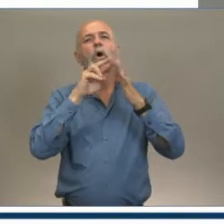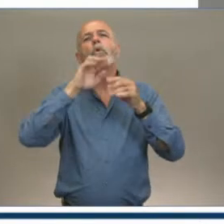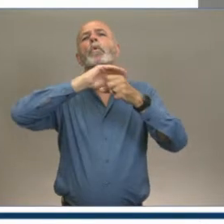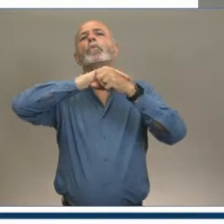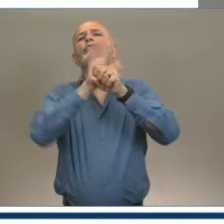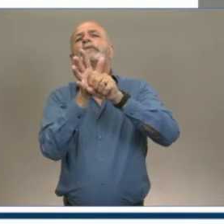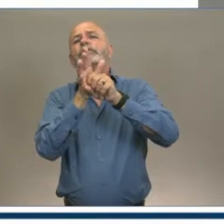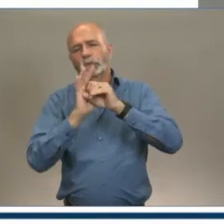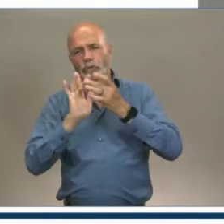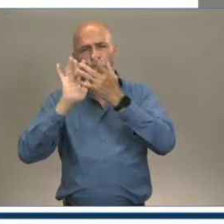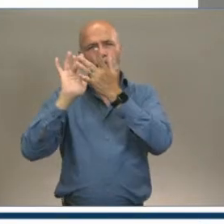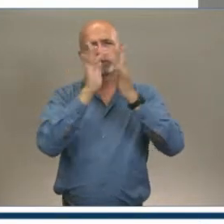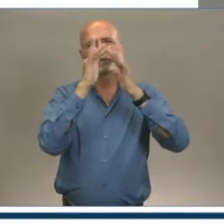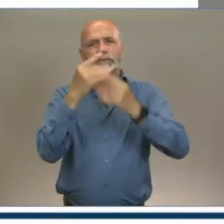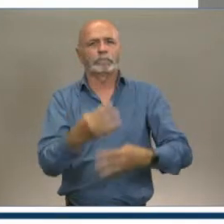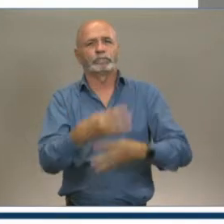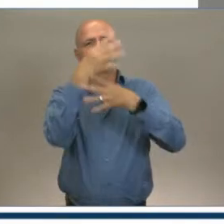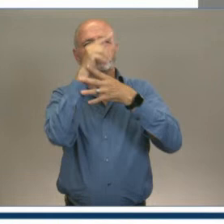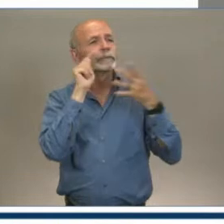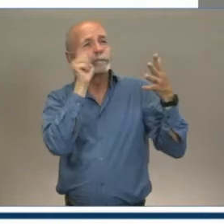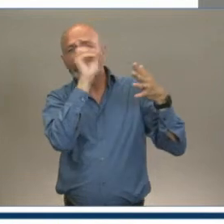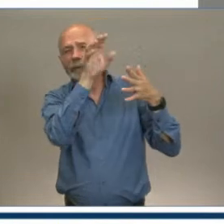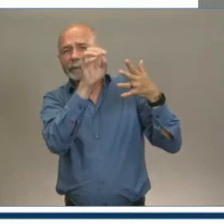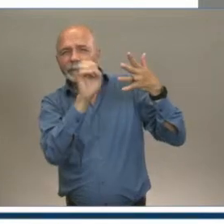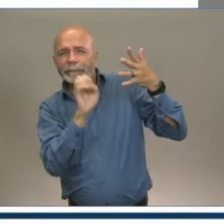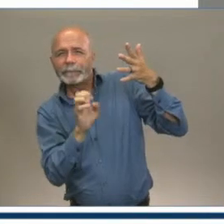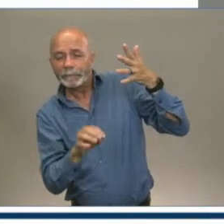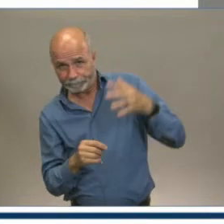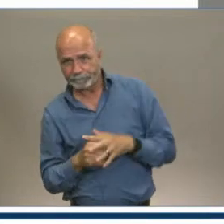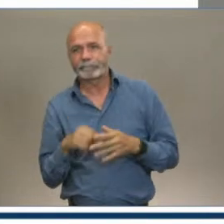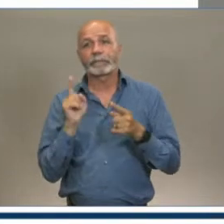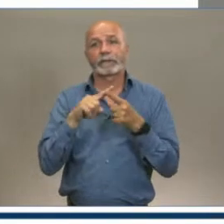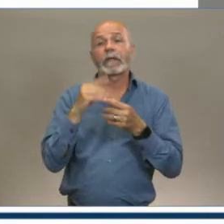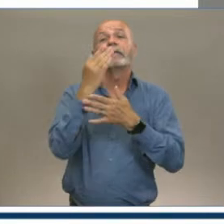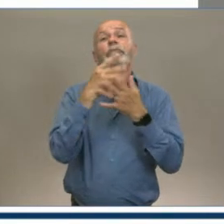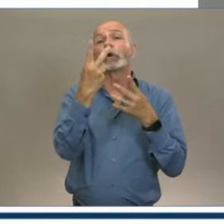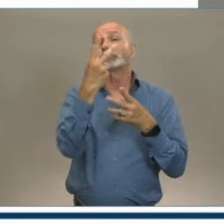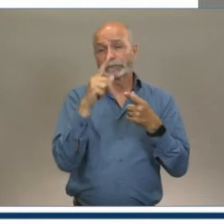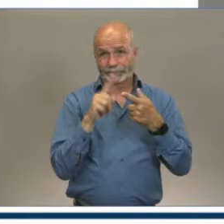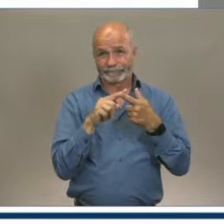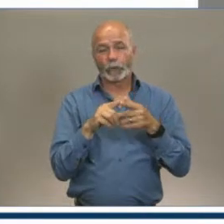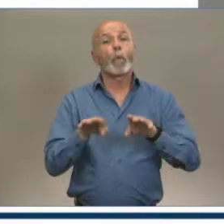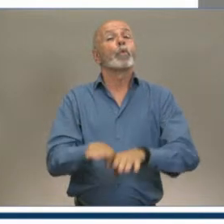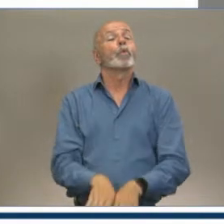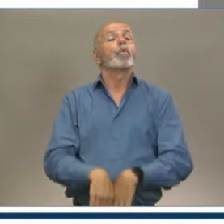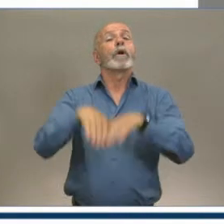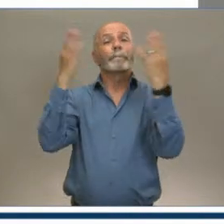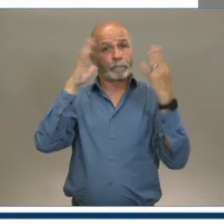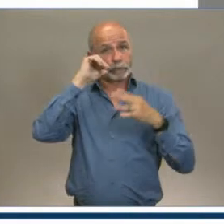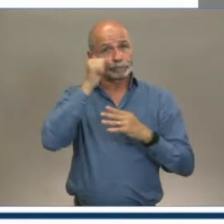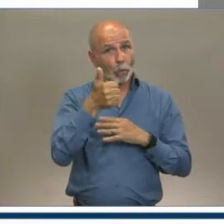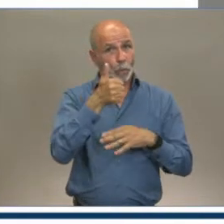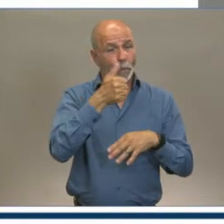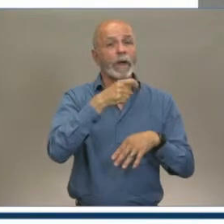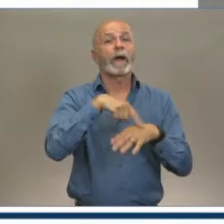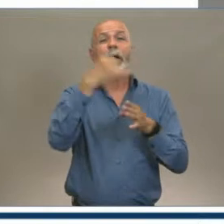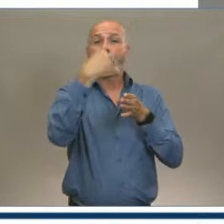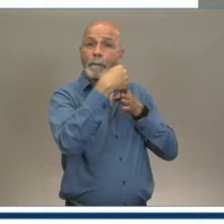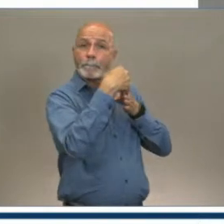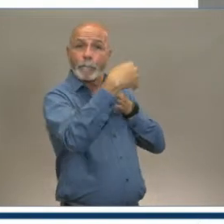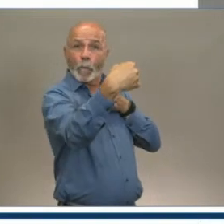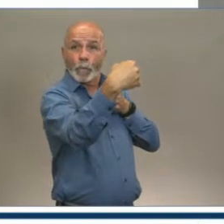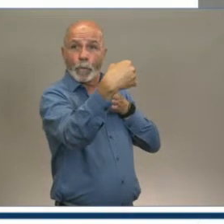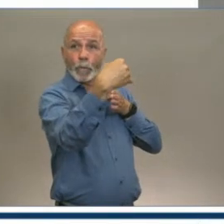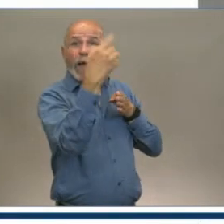website. So let's start with travel. Starting tomorrow, June 16th, our borders will open to everyone who wants